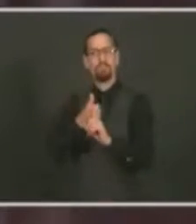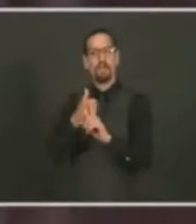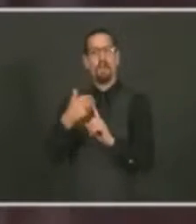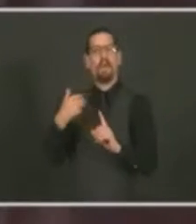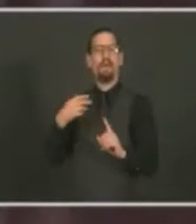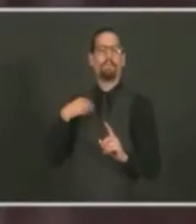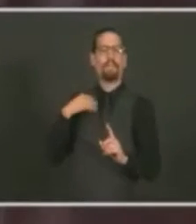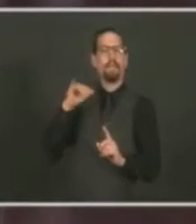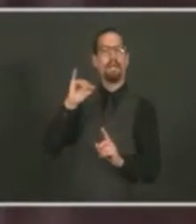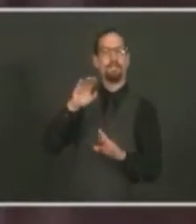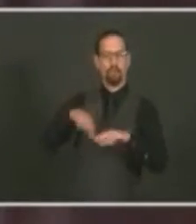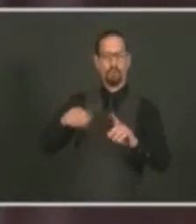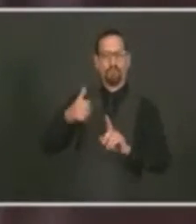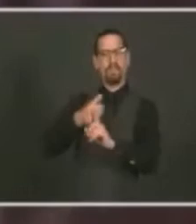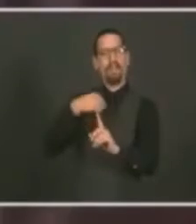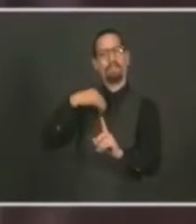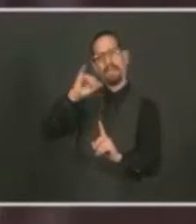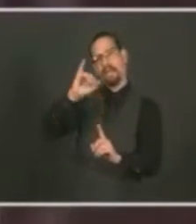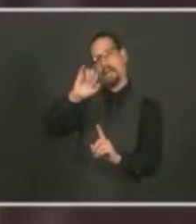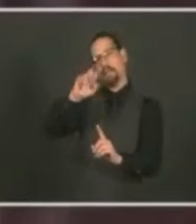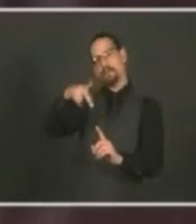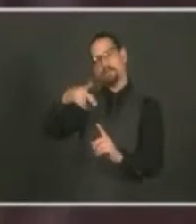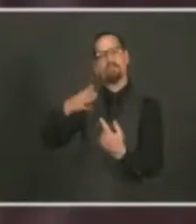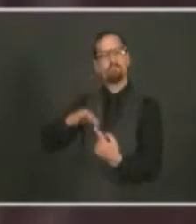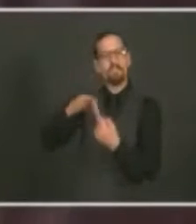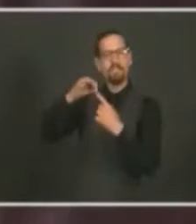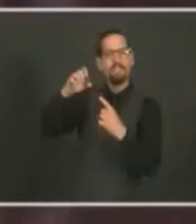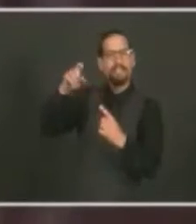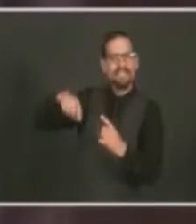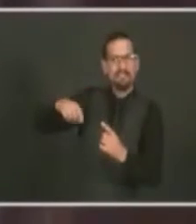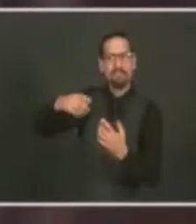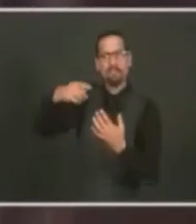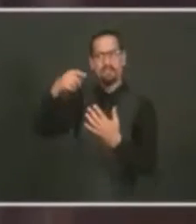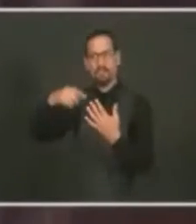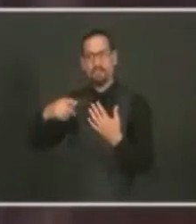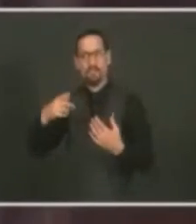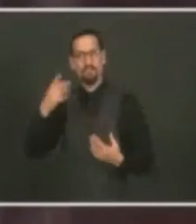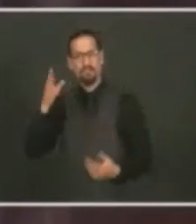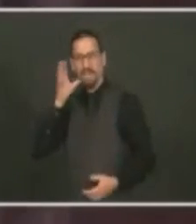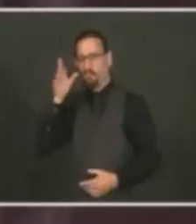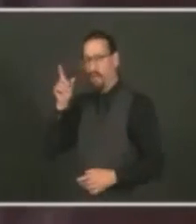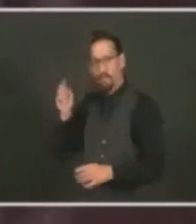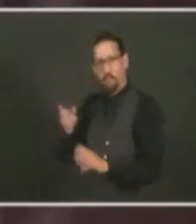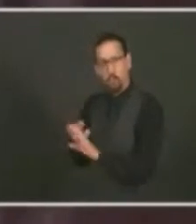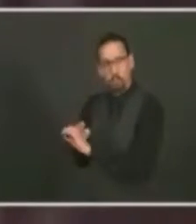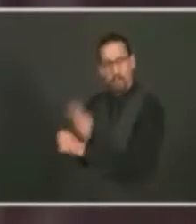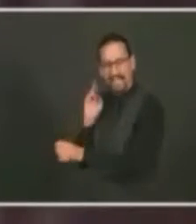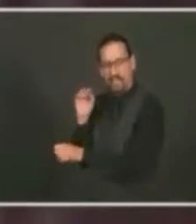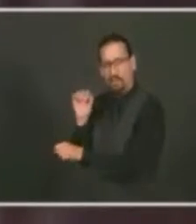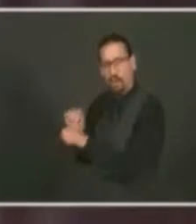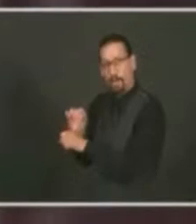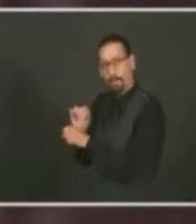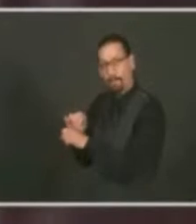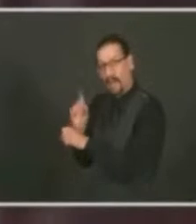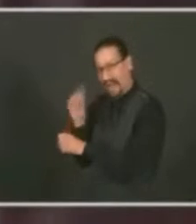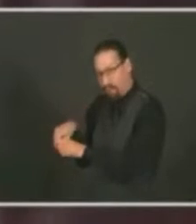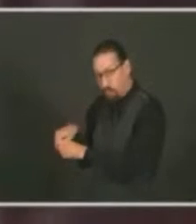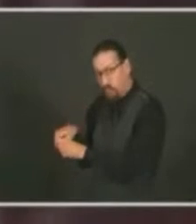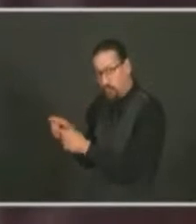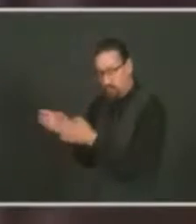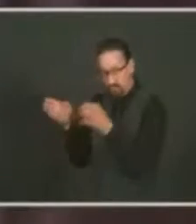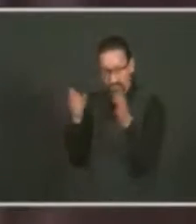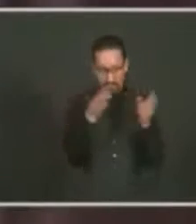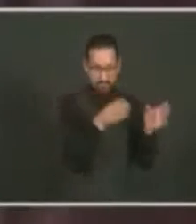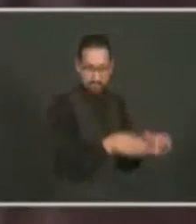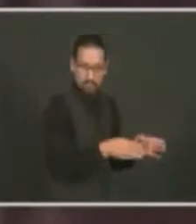She's left her job to stay home to try to homeschool this child. So that is financially